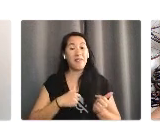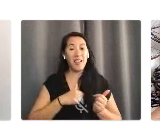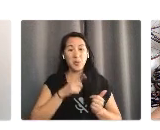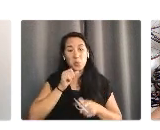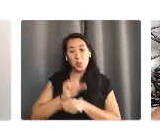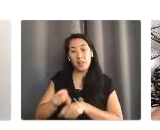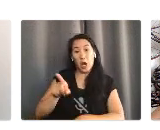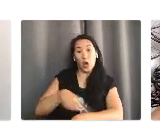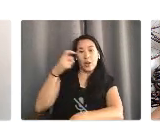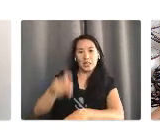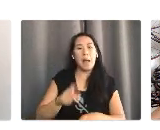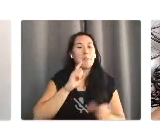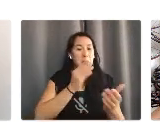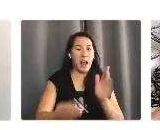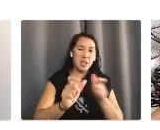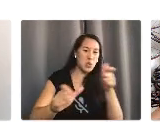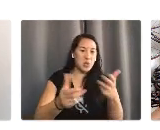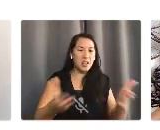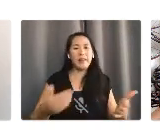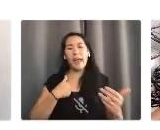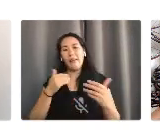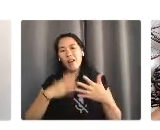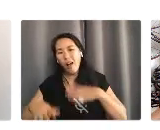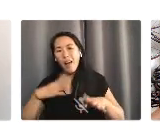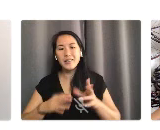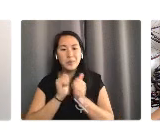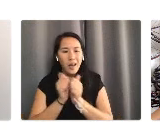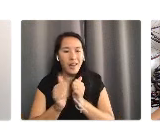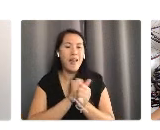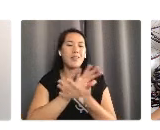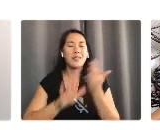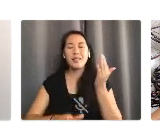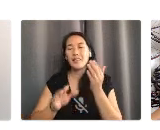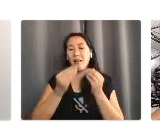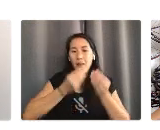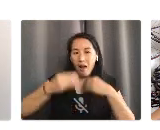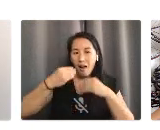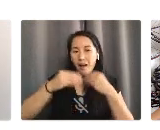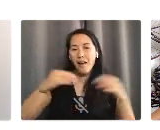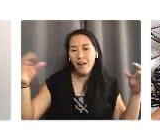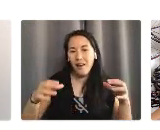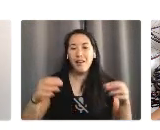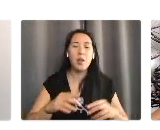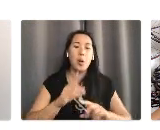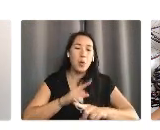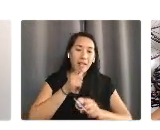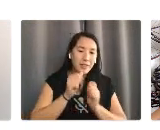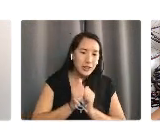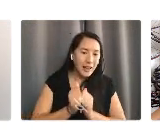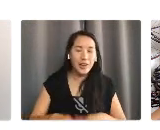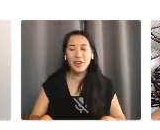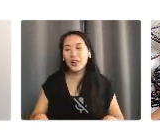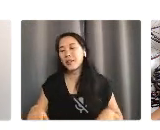for decorations. And, we had a costume contest and, potlucks and ordered lunch together. And as